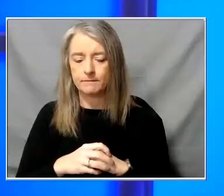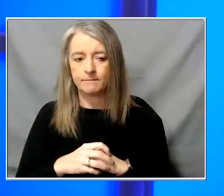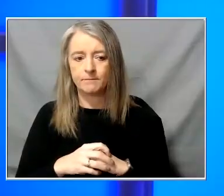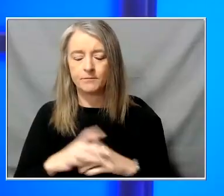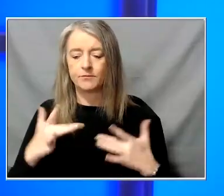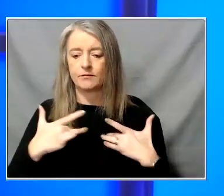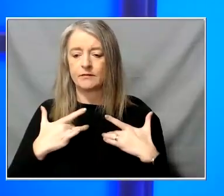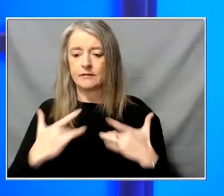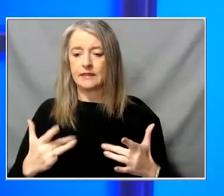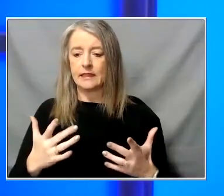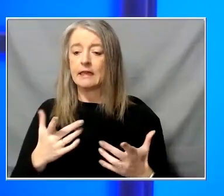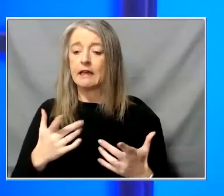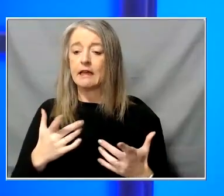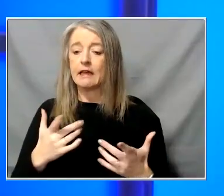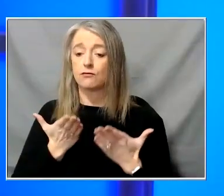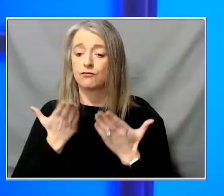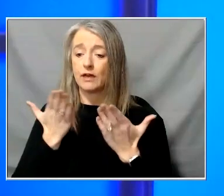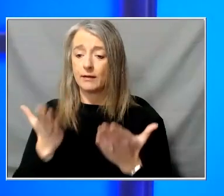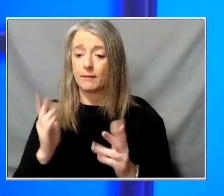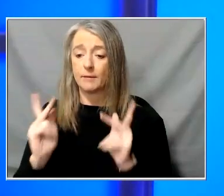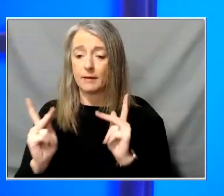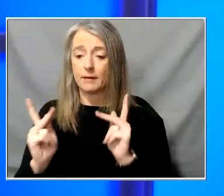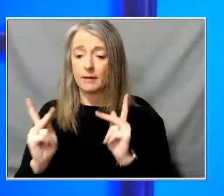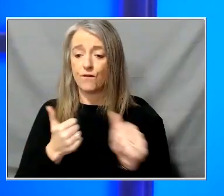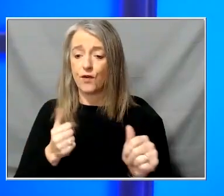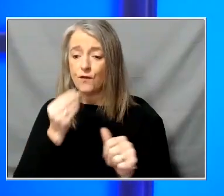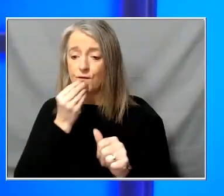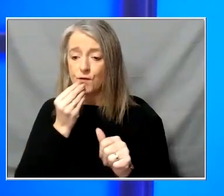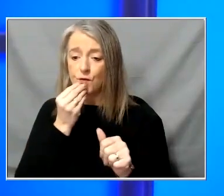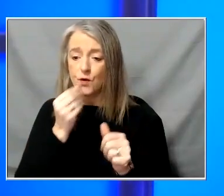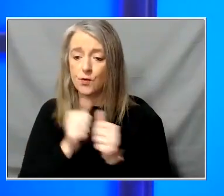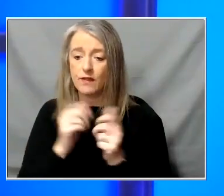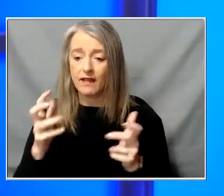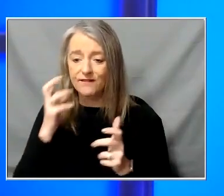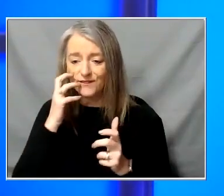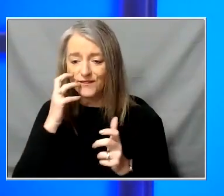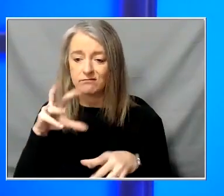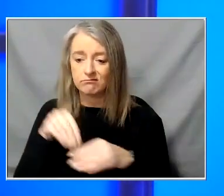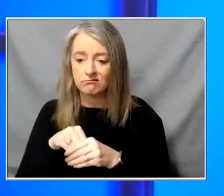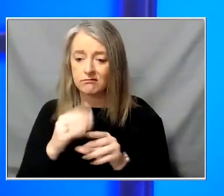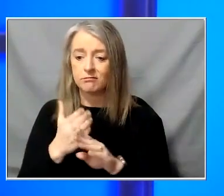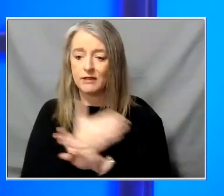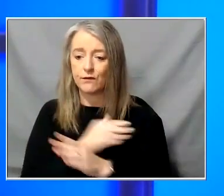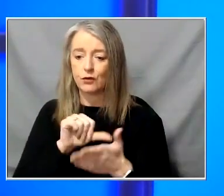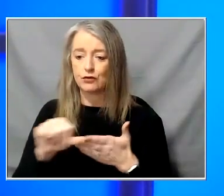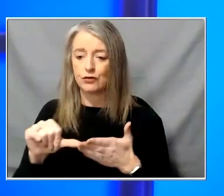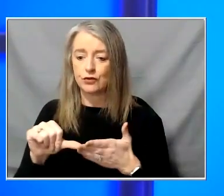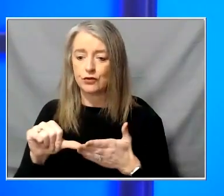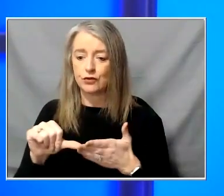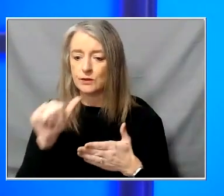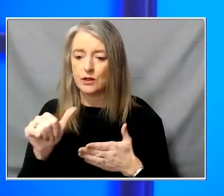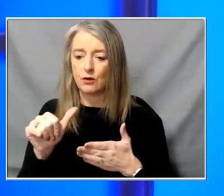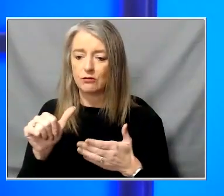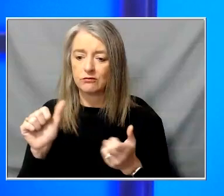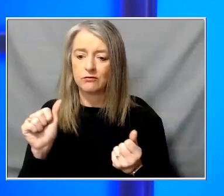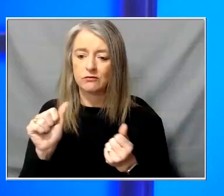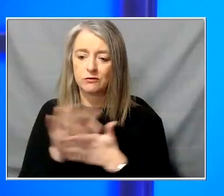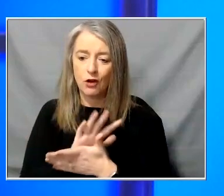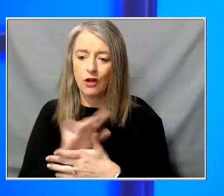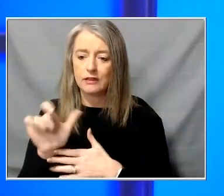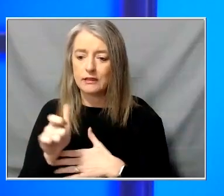important message here is that if you are up to date with your vaccines, those childhood vaccines, they won't pose a threat as far as active disease. But I think it